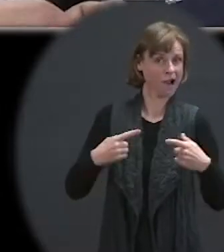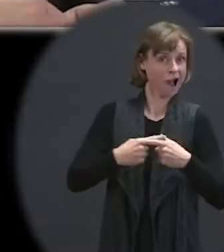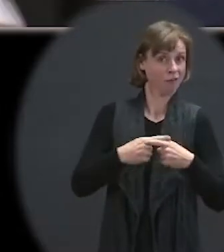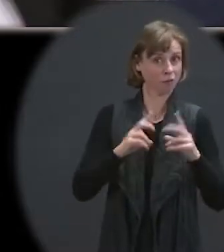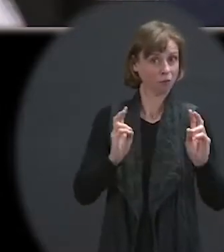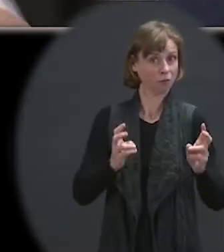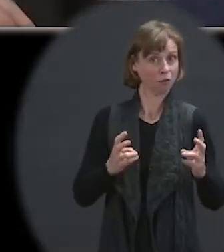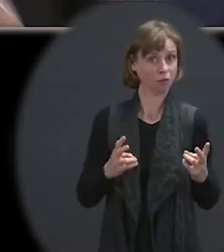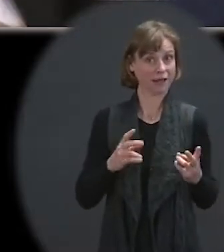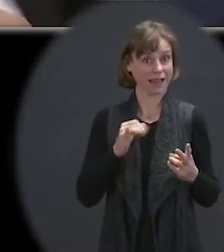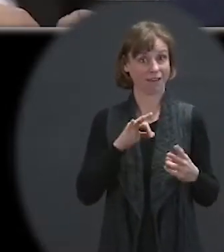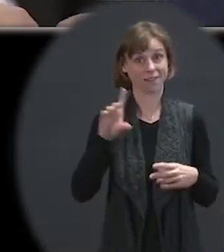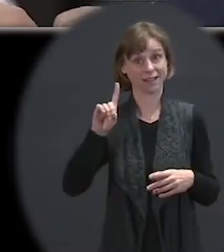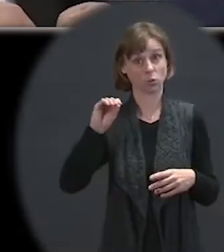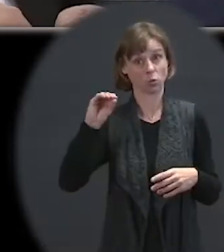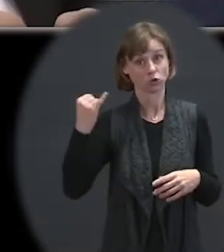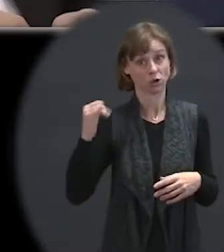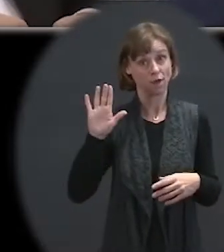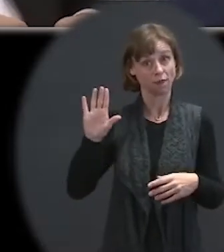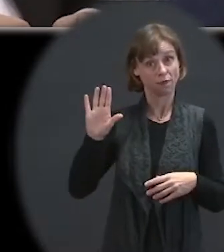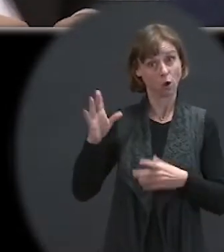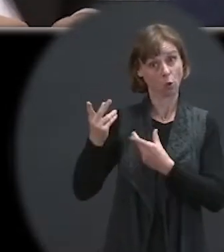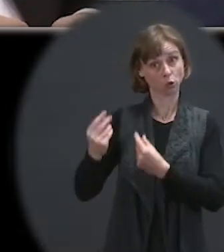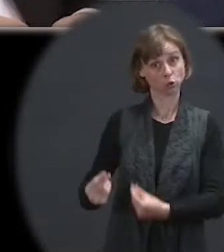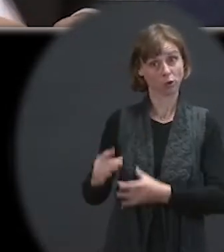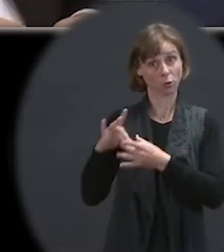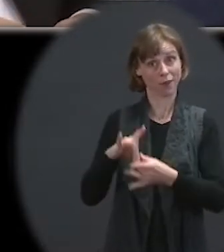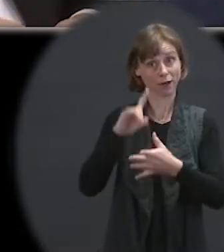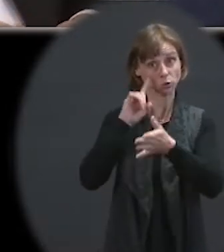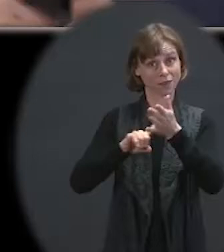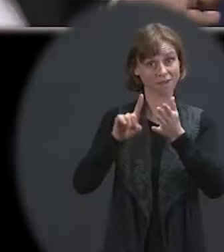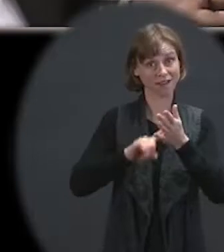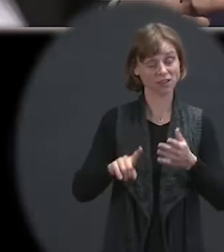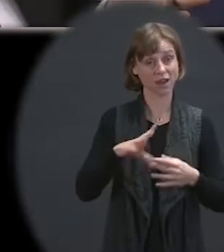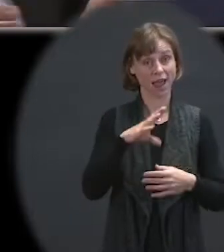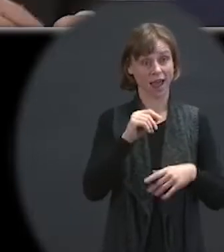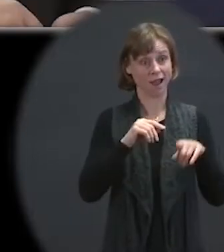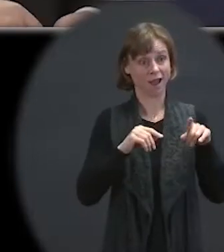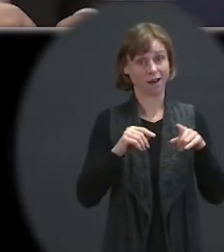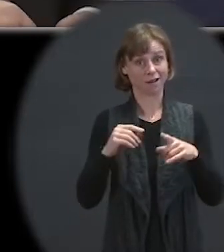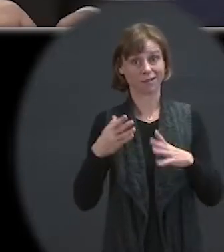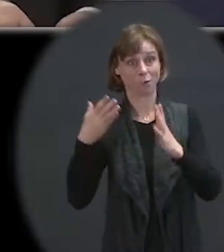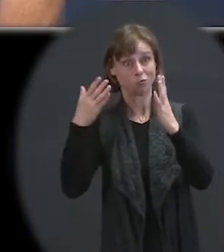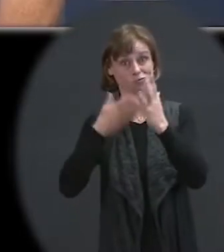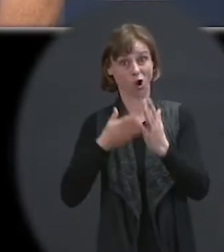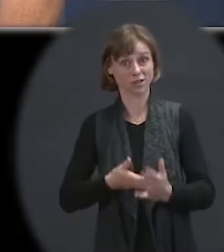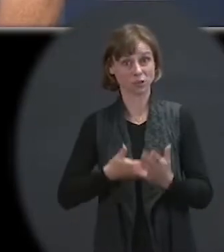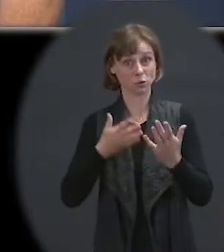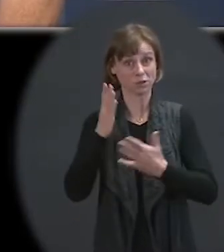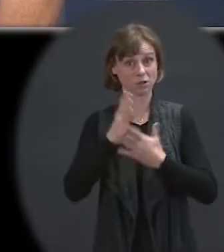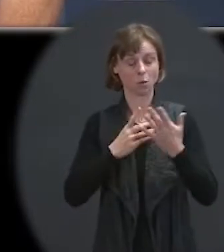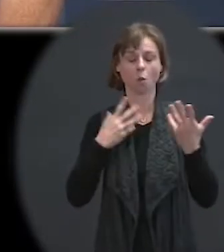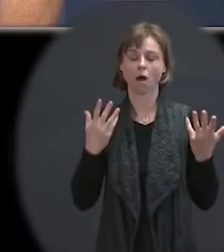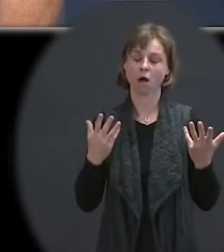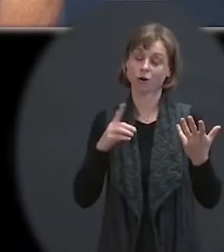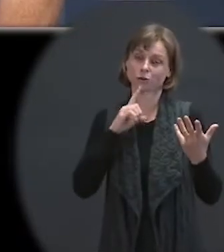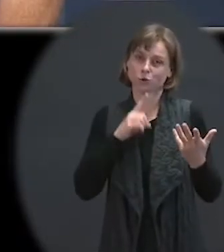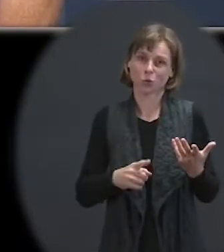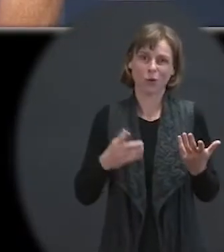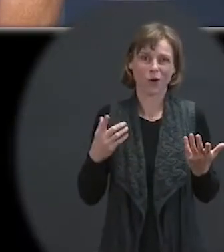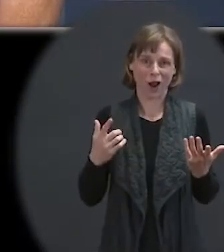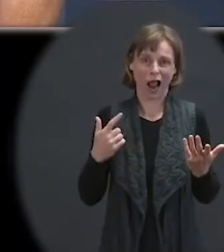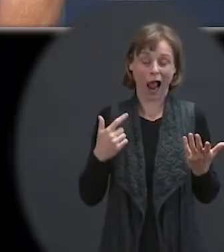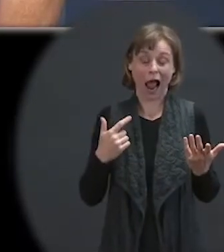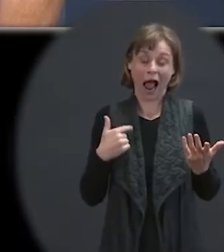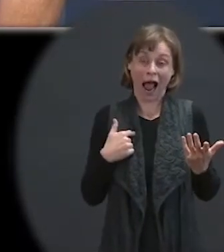Justice Department is doing in terms of investigations and prosecuting some of these people? Sure. Well, I'm certain we would venture